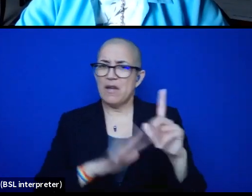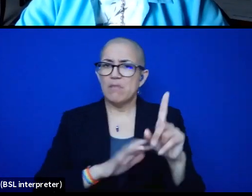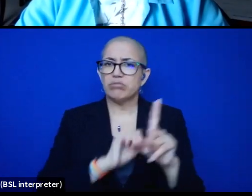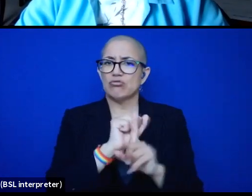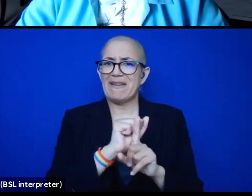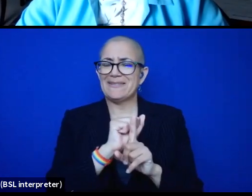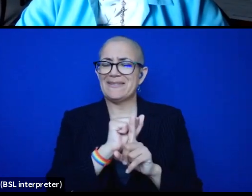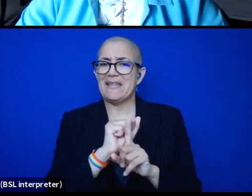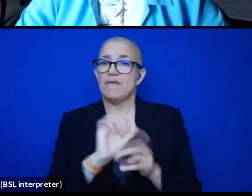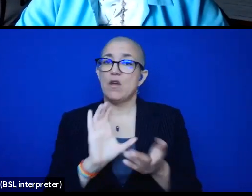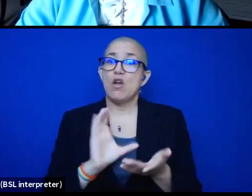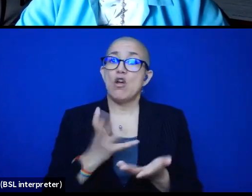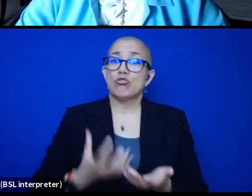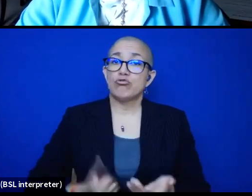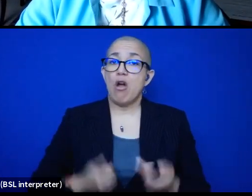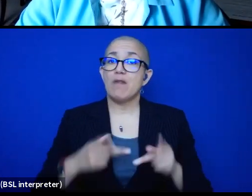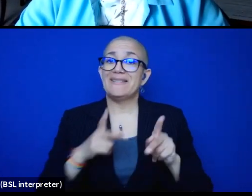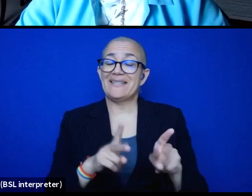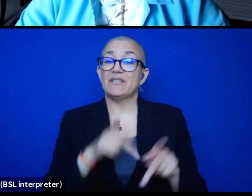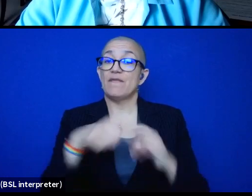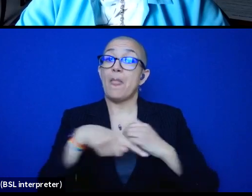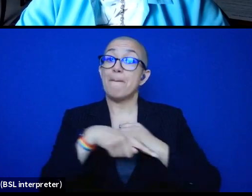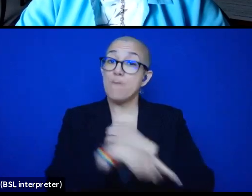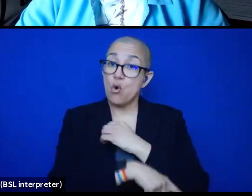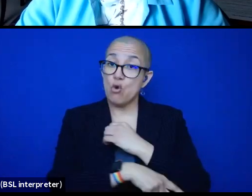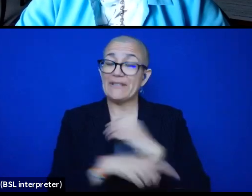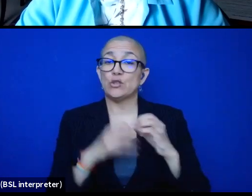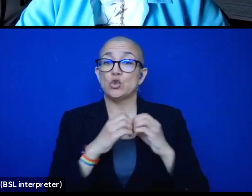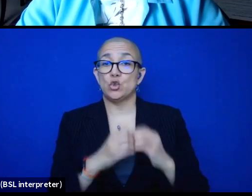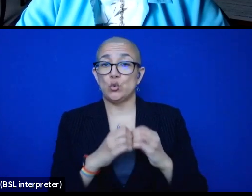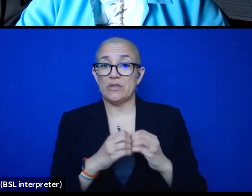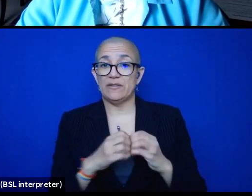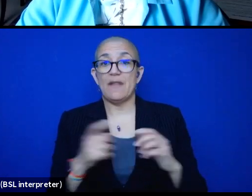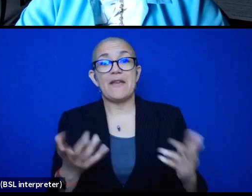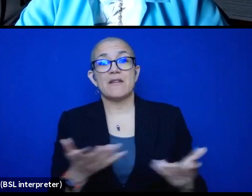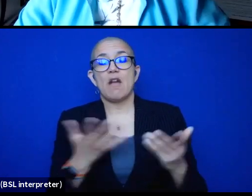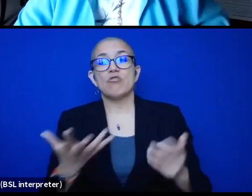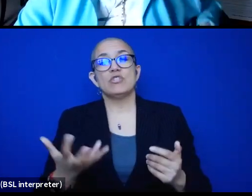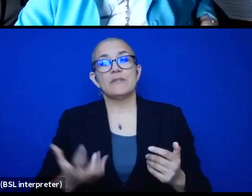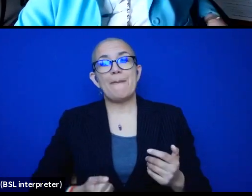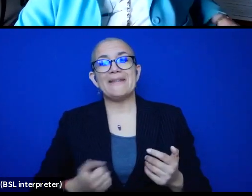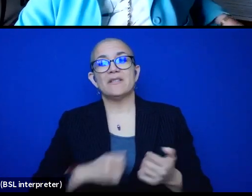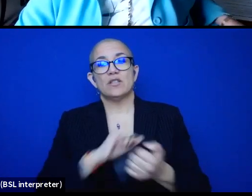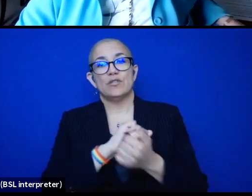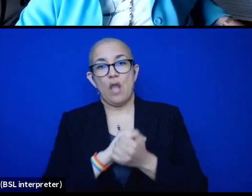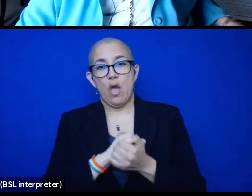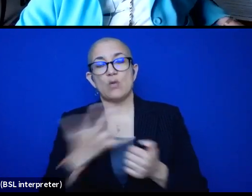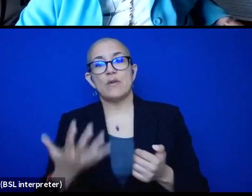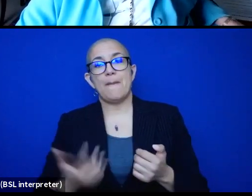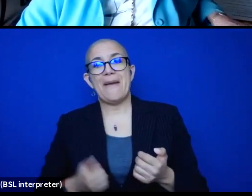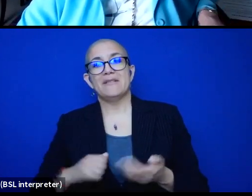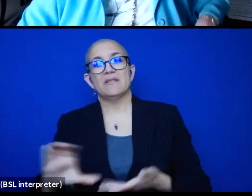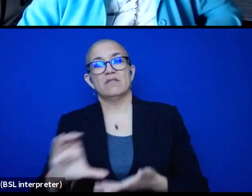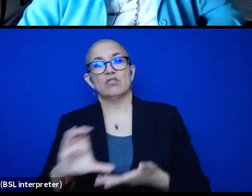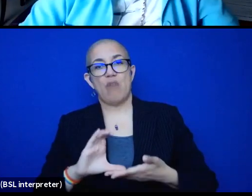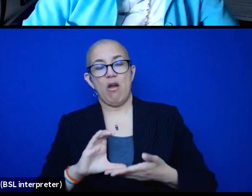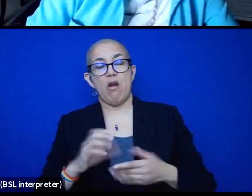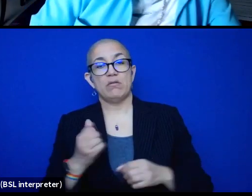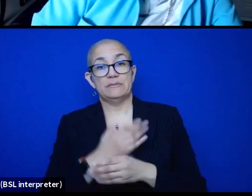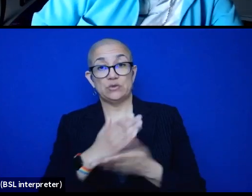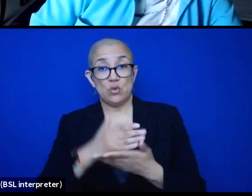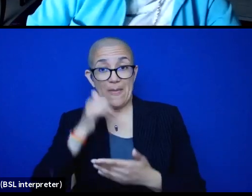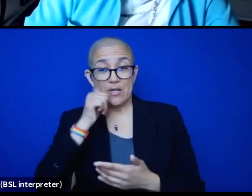the poorest students that encourages those maintenance loans and maintenance grants there to make sure that they know that they will be